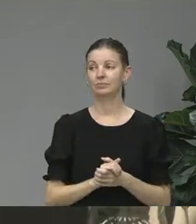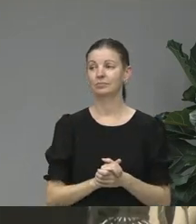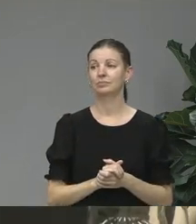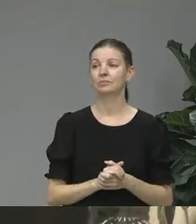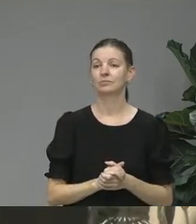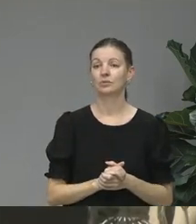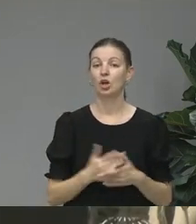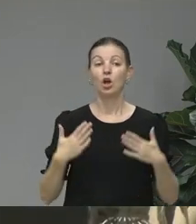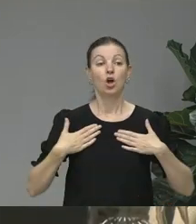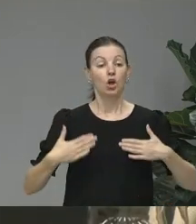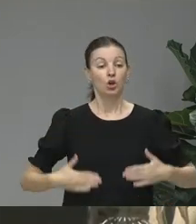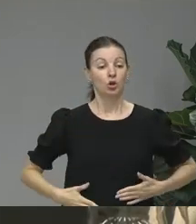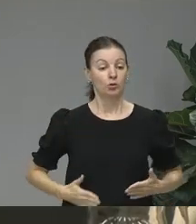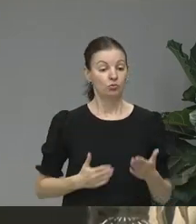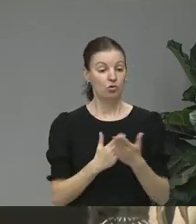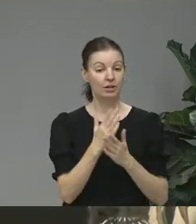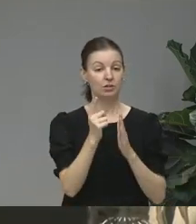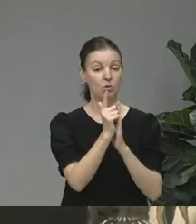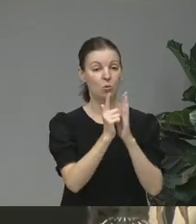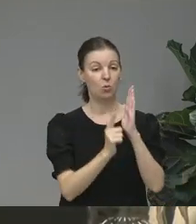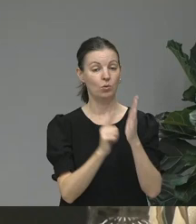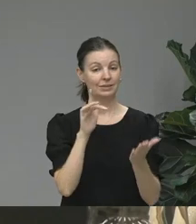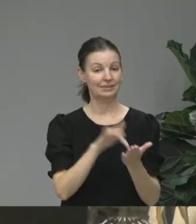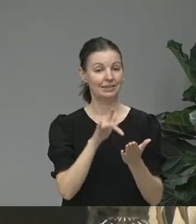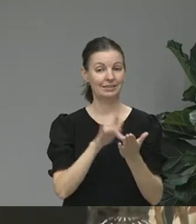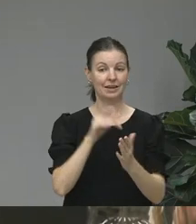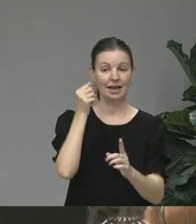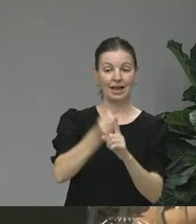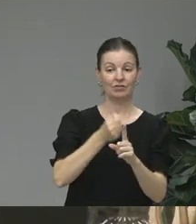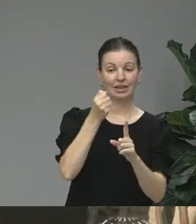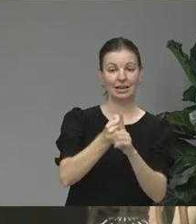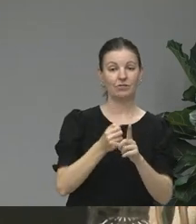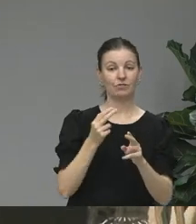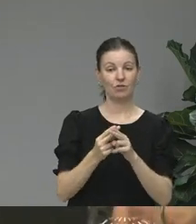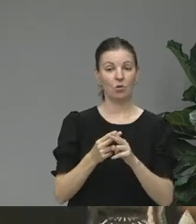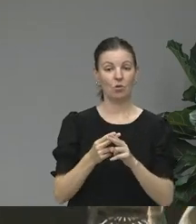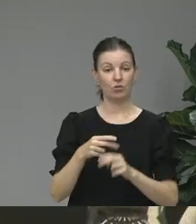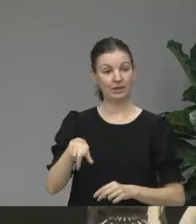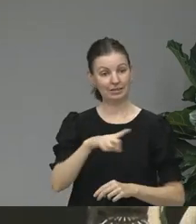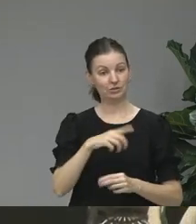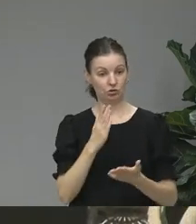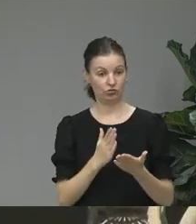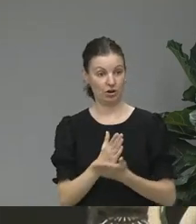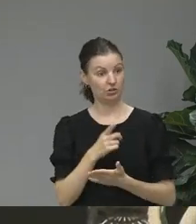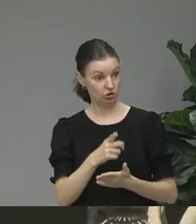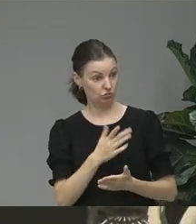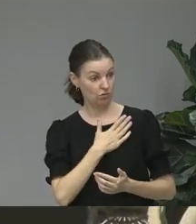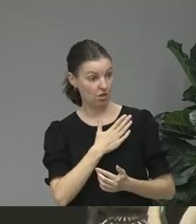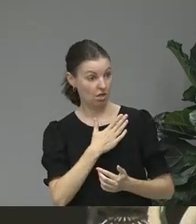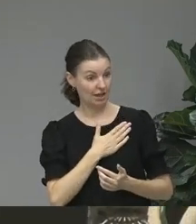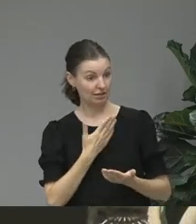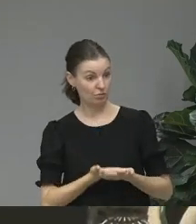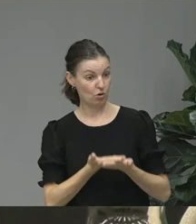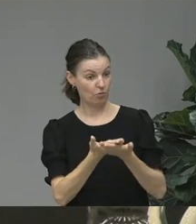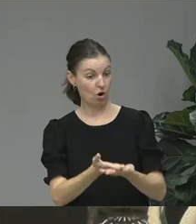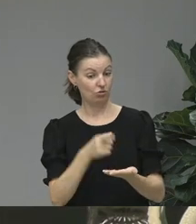Rights Law Centre also advocated for these rights. Are you a fan of the proposed model,